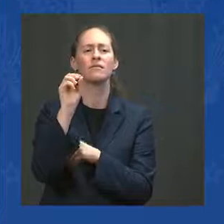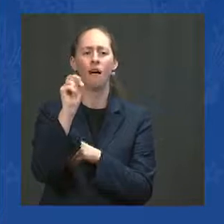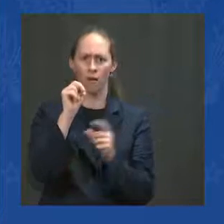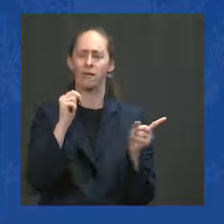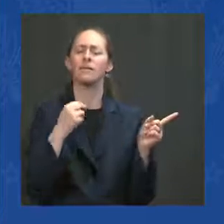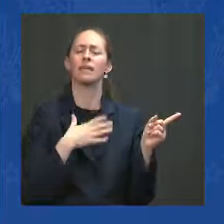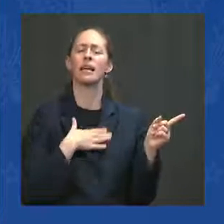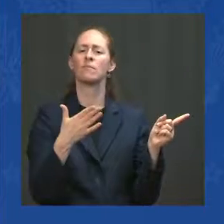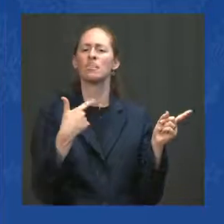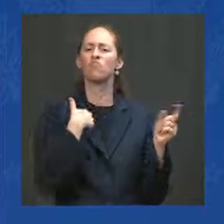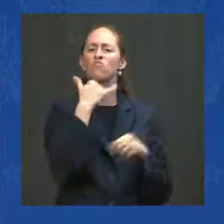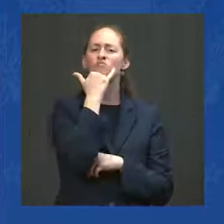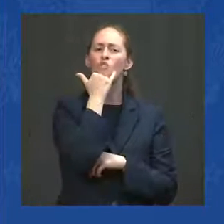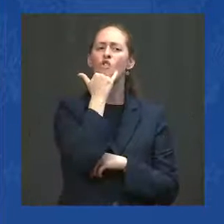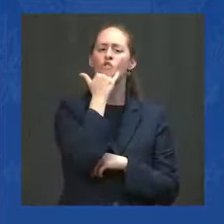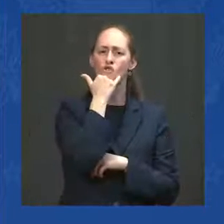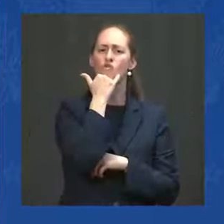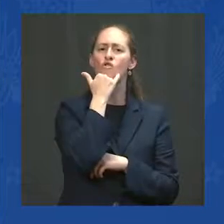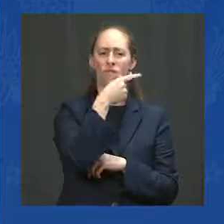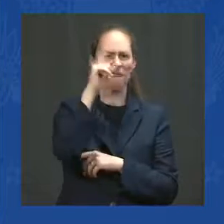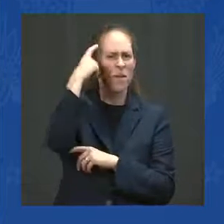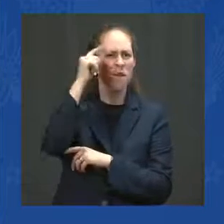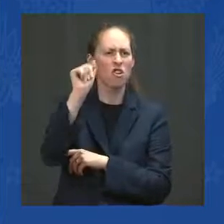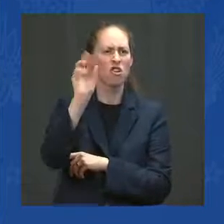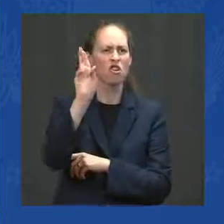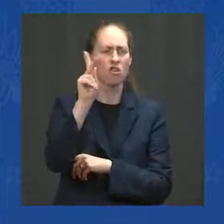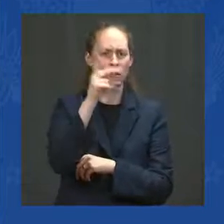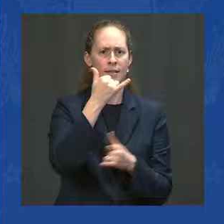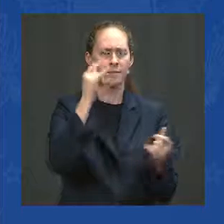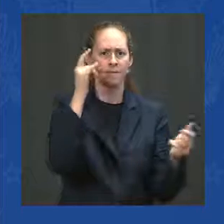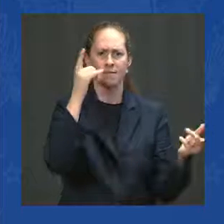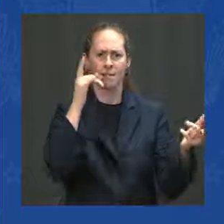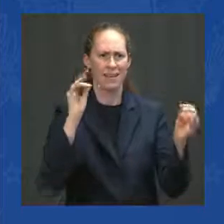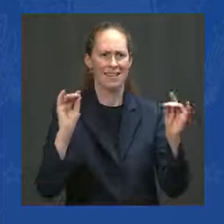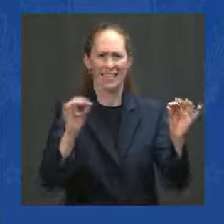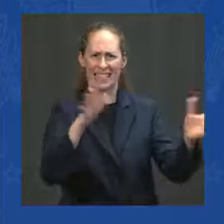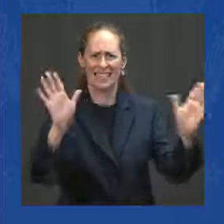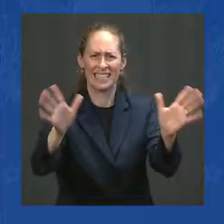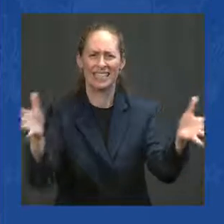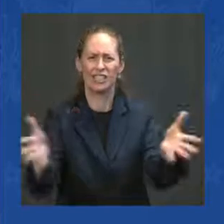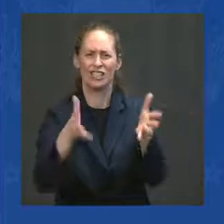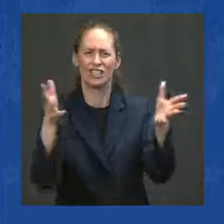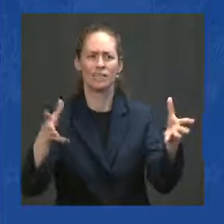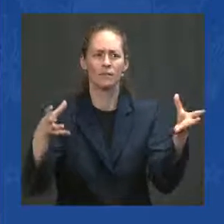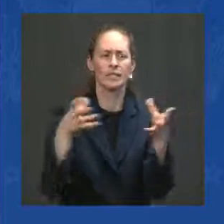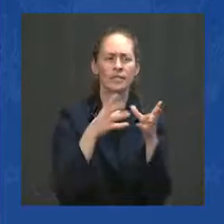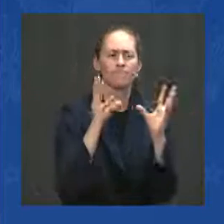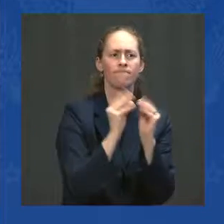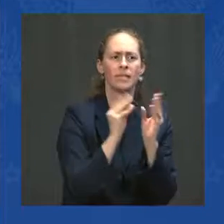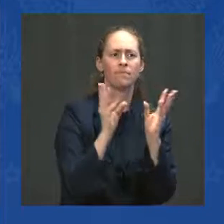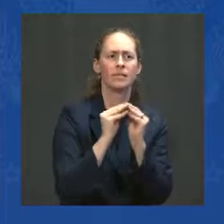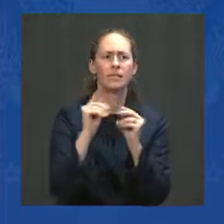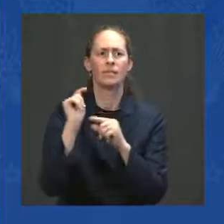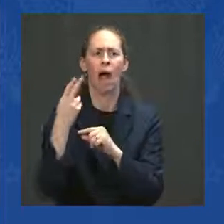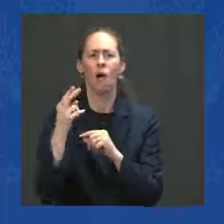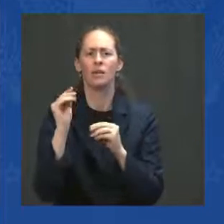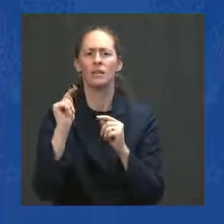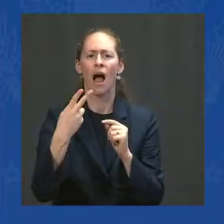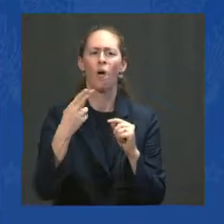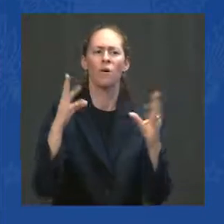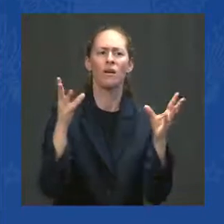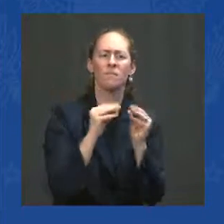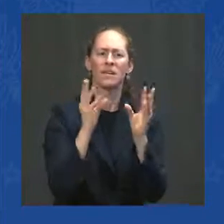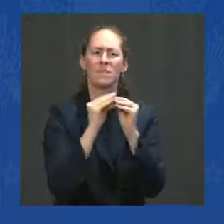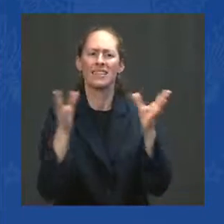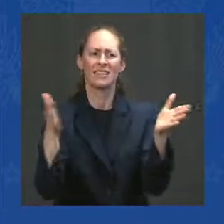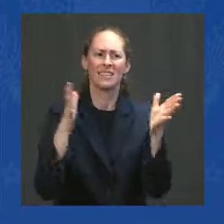around. He told me that he's doing a lot of town meetings, not all of which are being embraced, but he's making the case. We're going to continue to